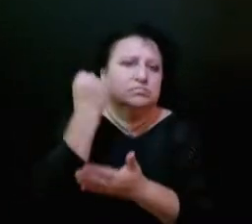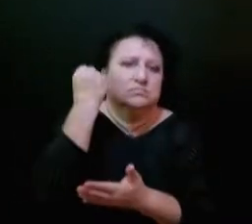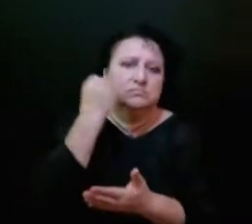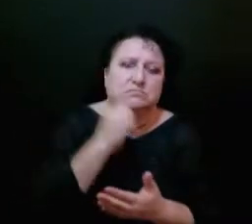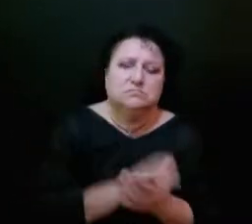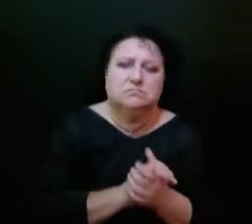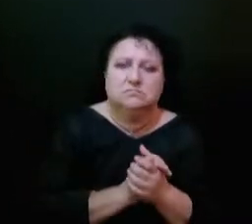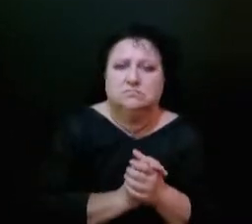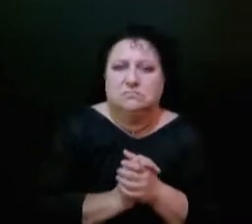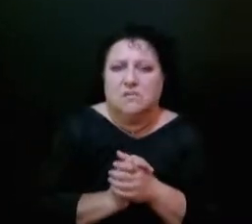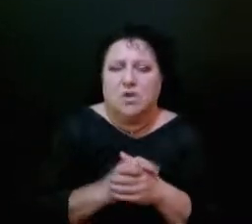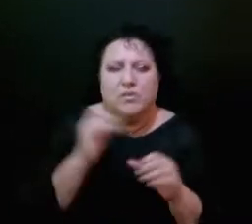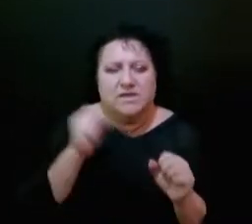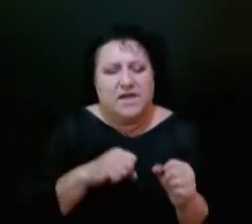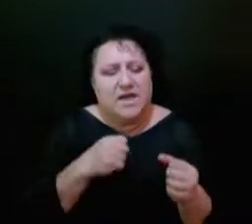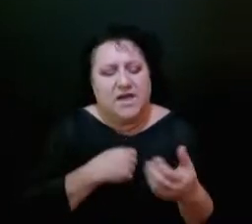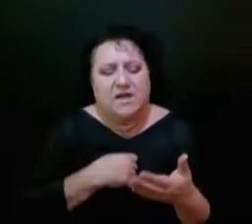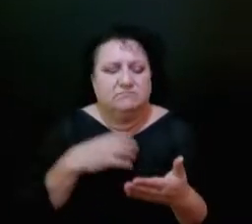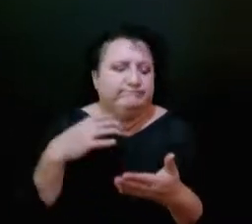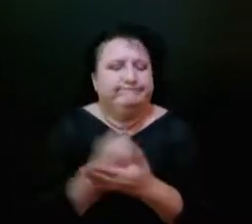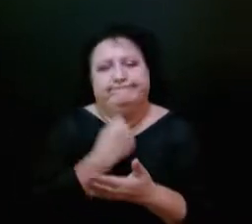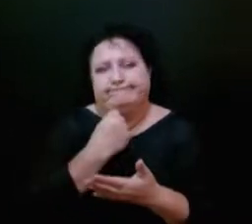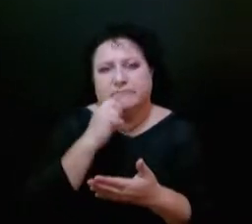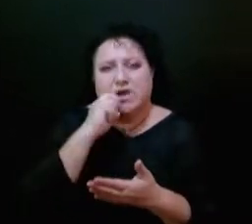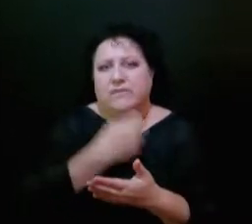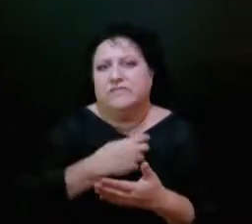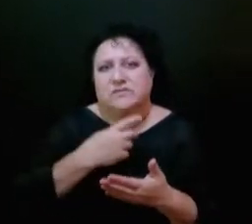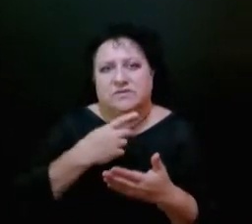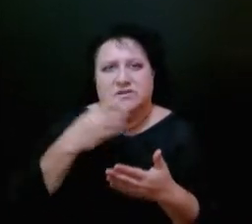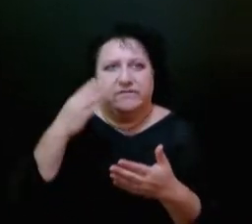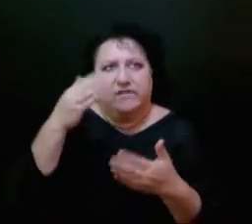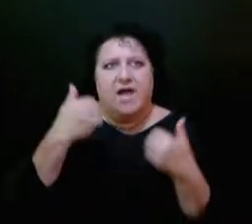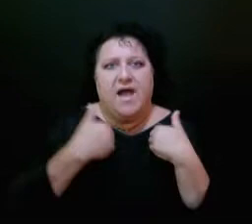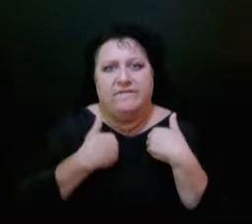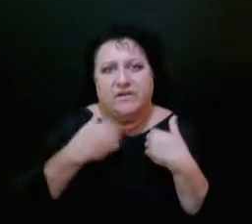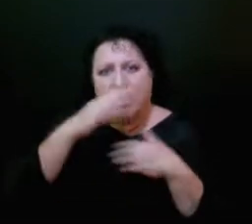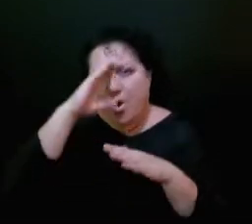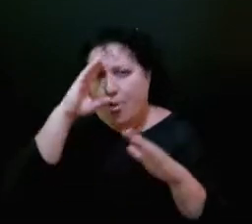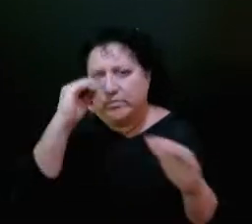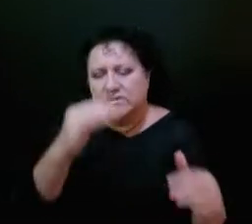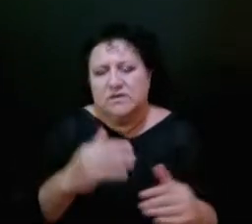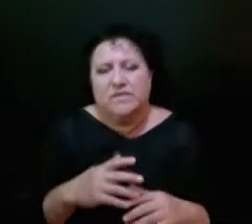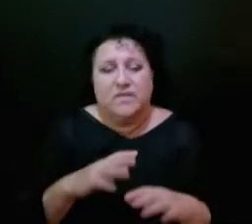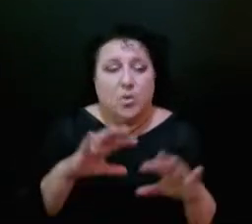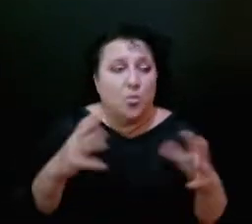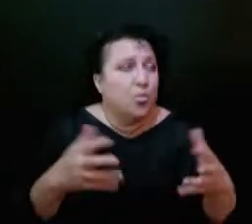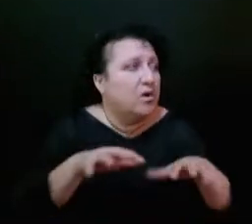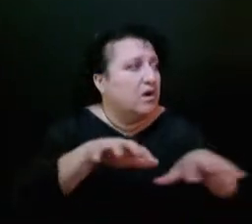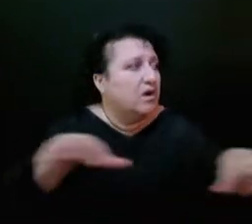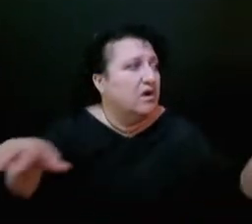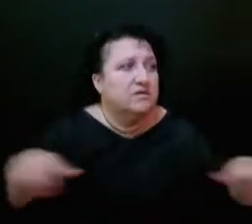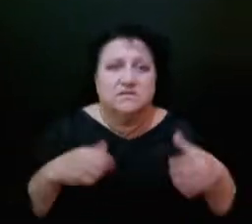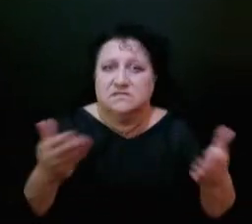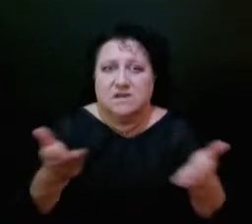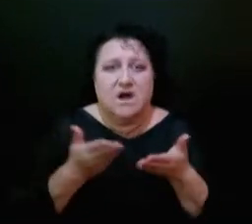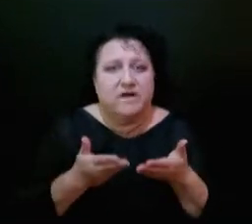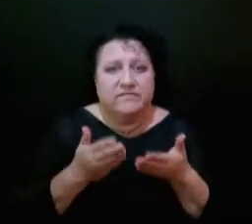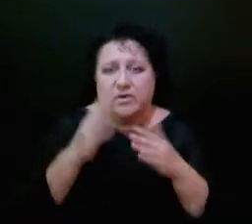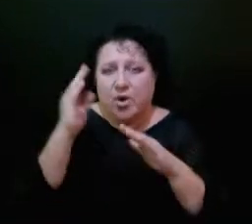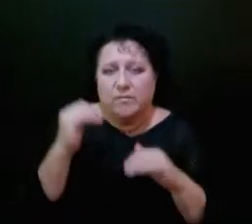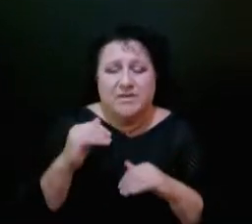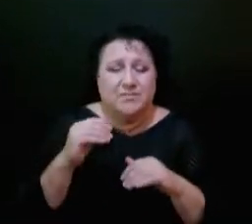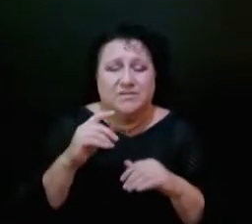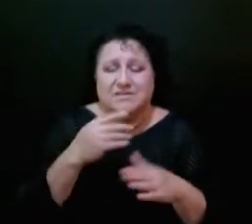the culture offers no basis for hope. No matter what the TV tries to tell you, no matter